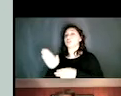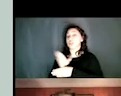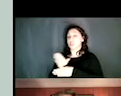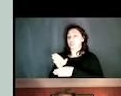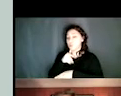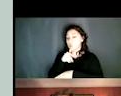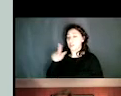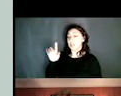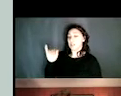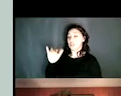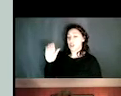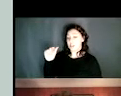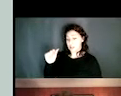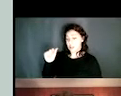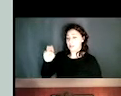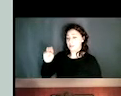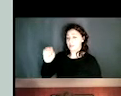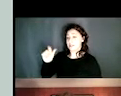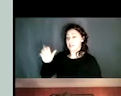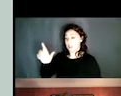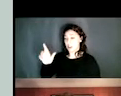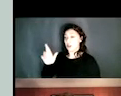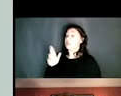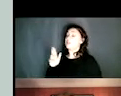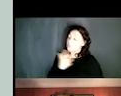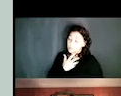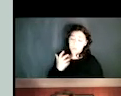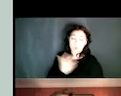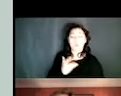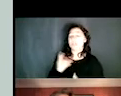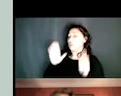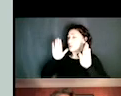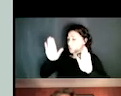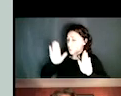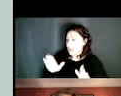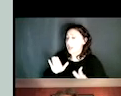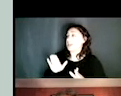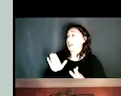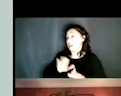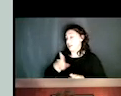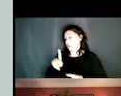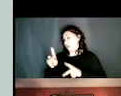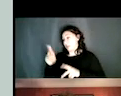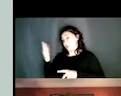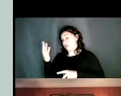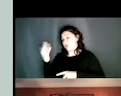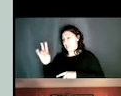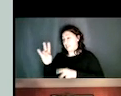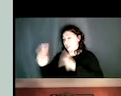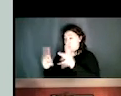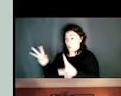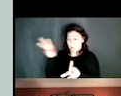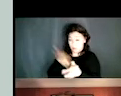We have valued working with the 14 instructors who engage with this initiative in this and last academic year. One participant noted that